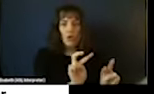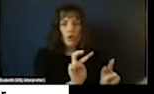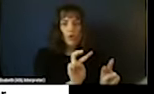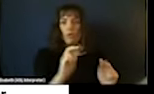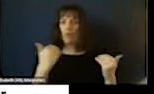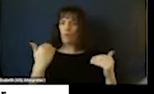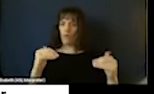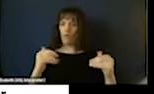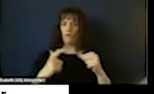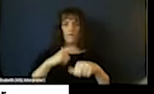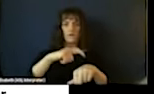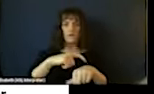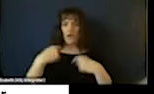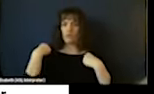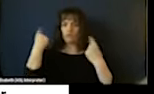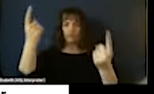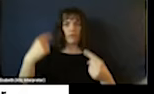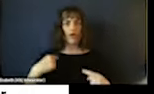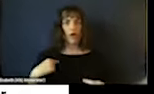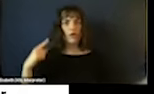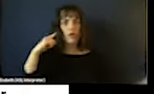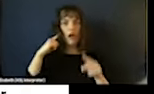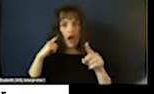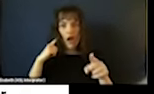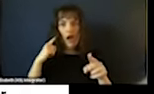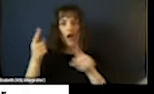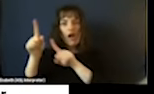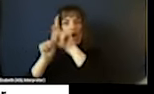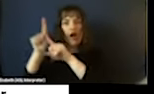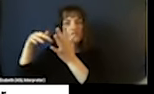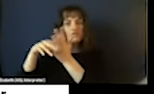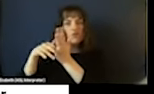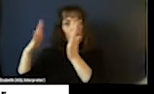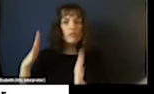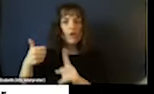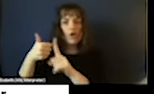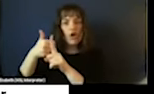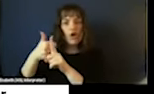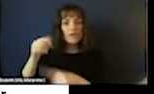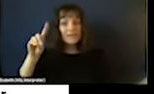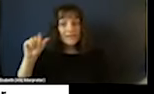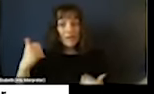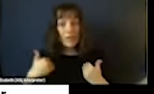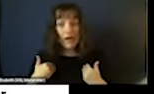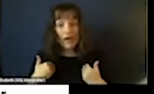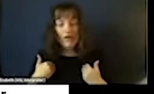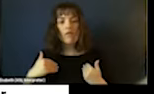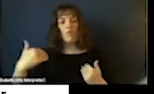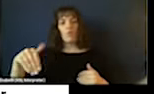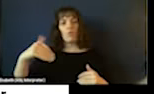had ever heard about a disabled astronomer. And it was really motivating for me to see that I could also succeed in this